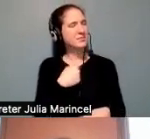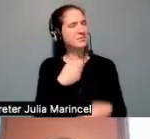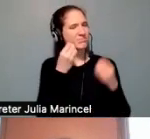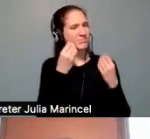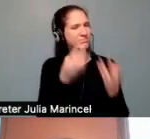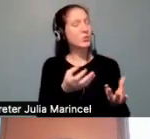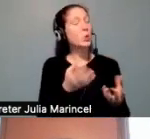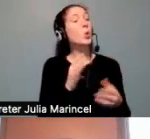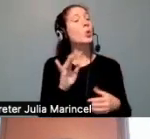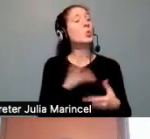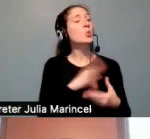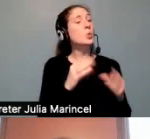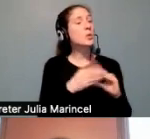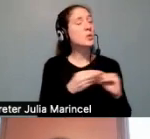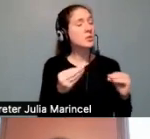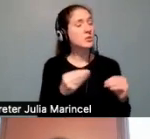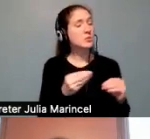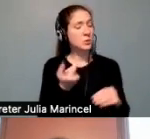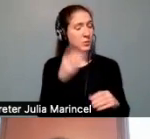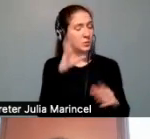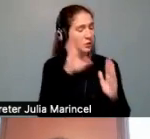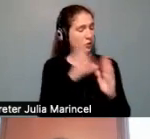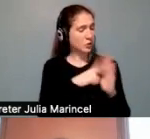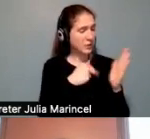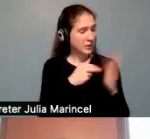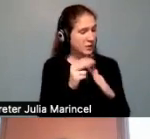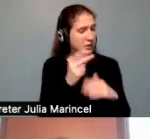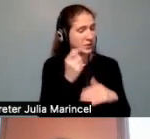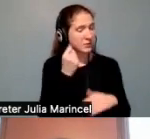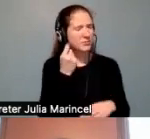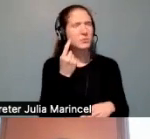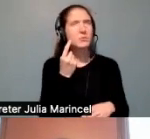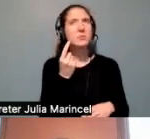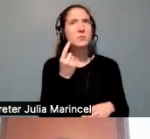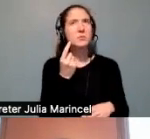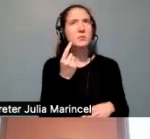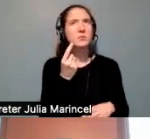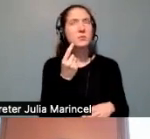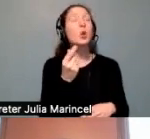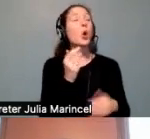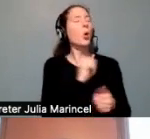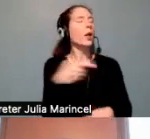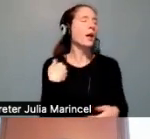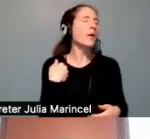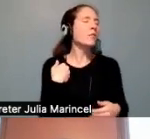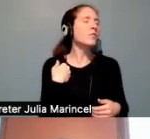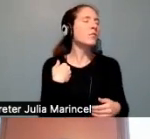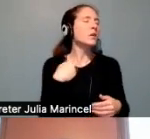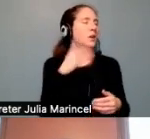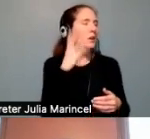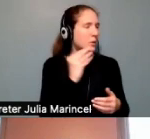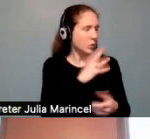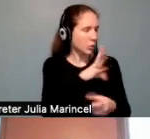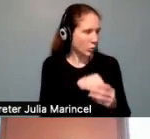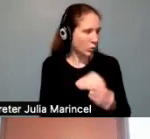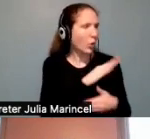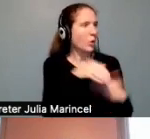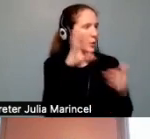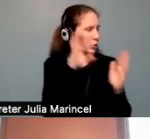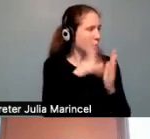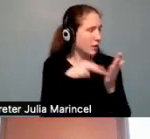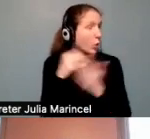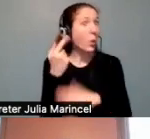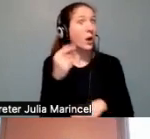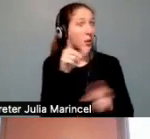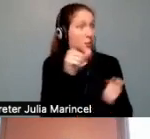to. So a lot of my paintings, like I said, there's a lot of experiences in them. And the one on the right, that's a bog turtle. It's endangered here in North